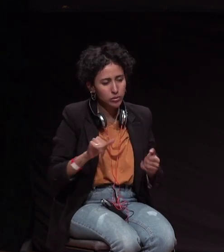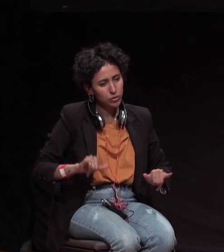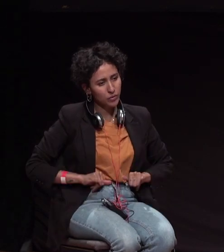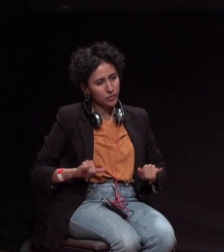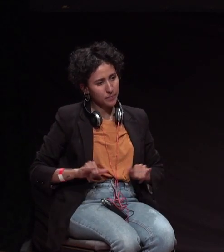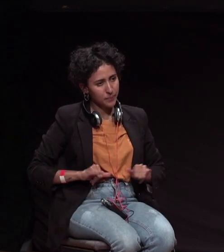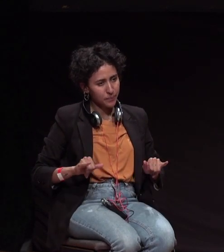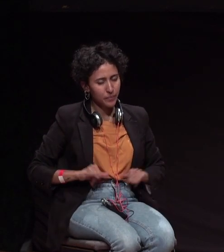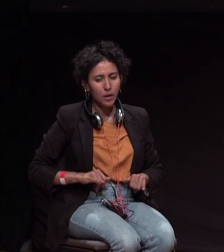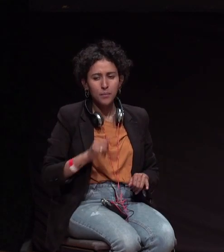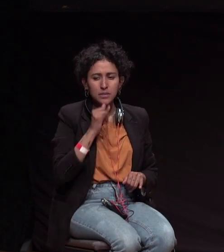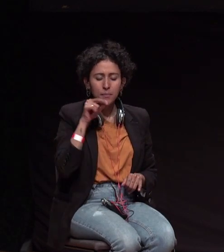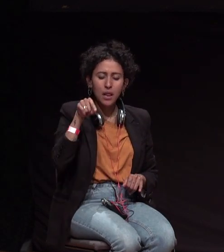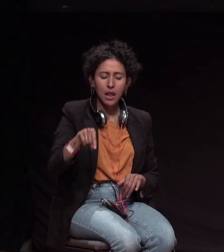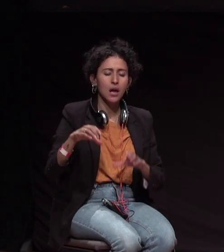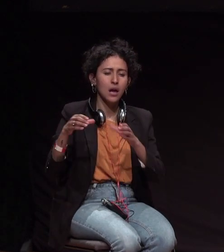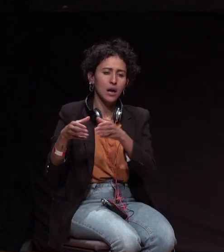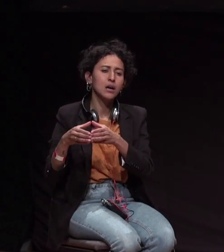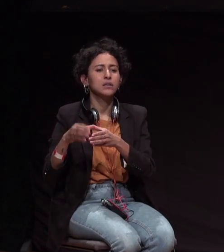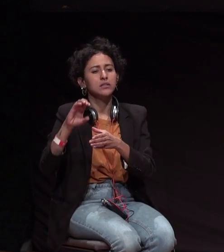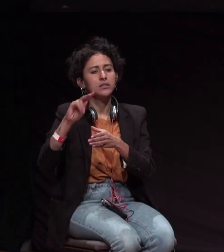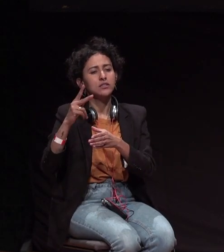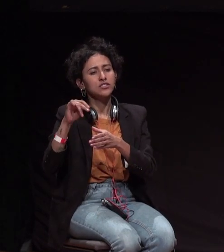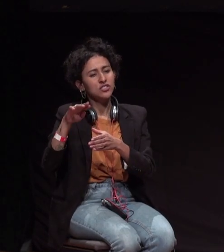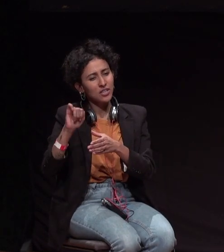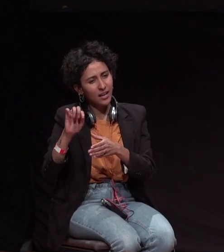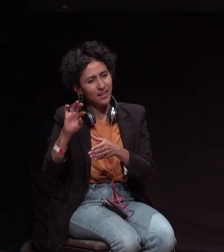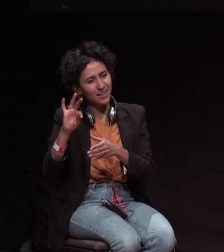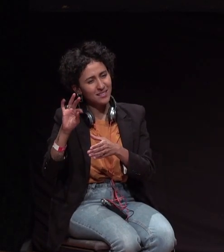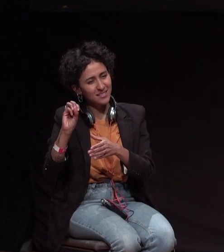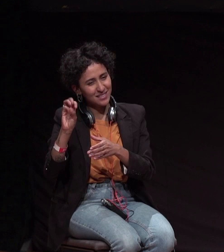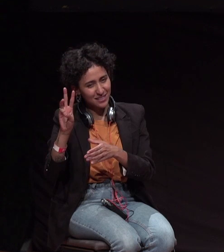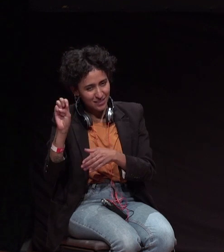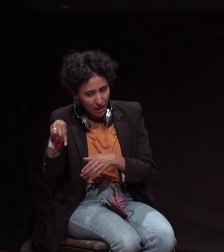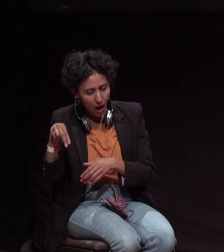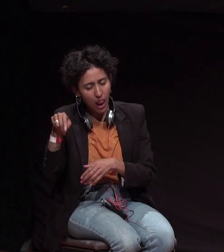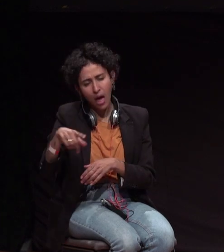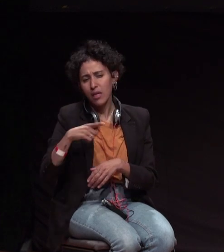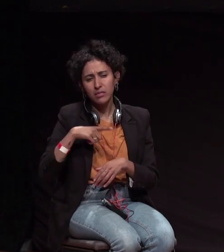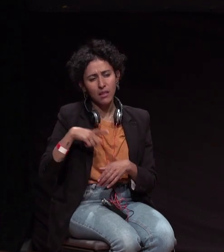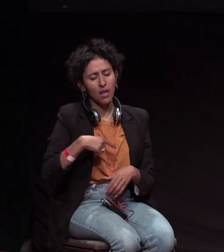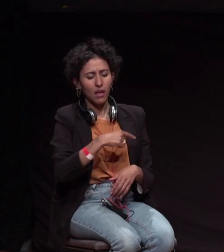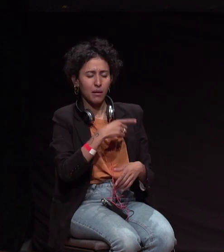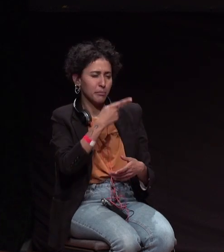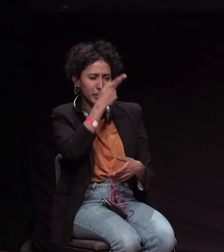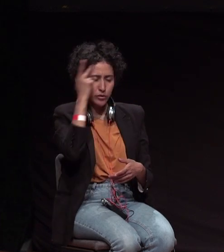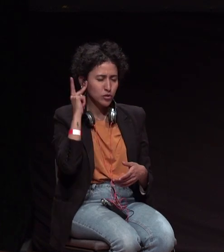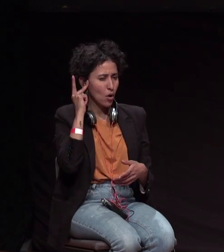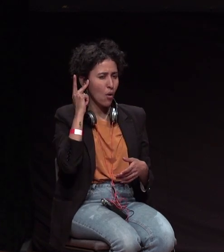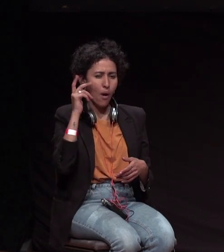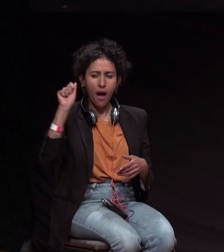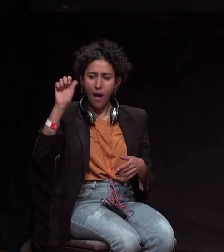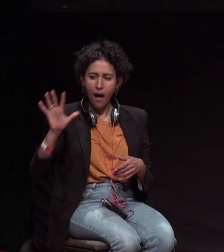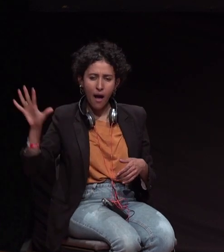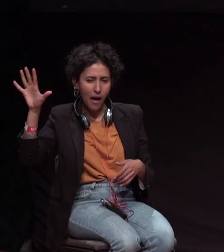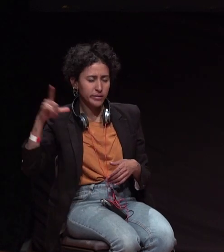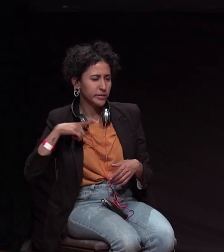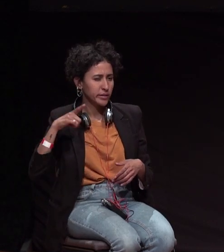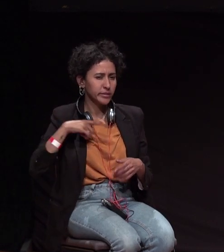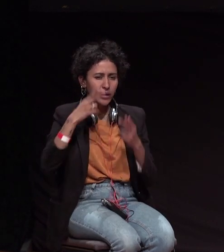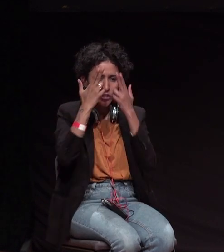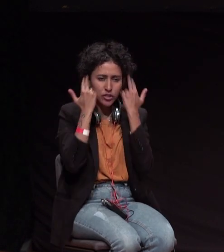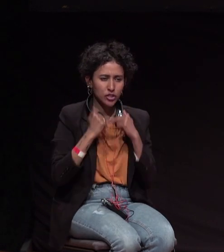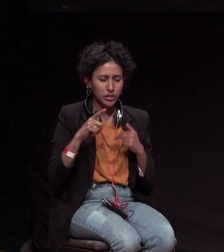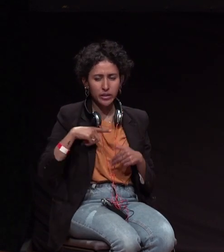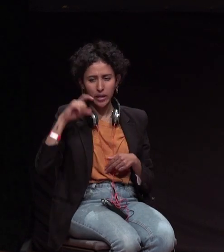at a Chinatown rally where there were black people, brown people, Asian folks, indigenous folks, and the look on the police officers' faces, they